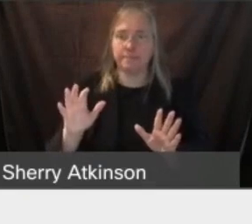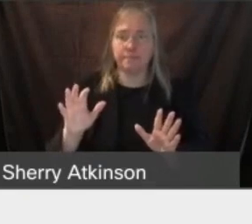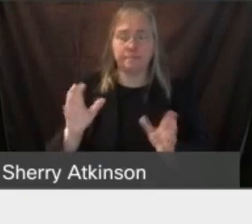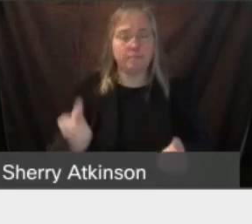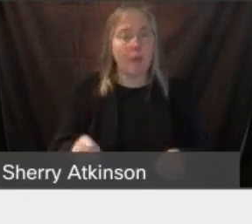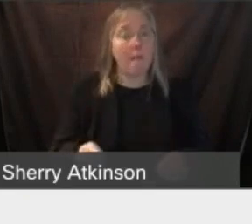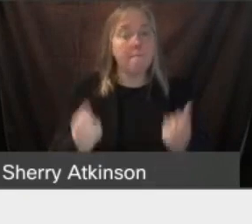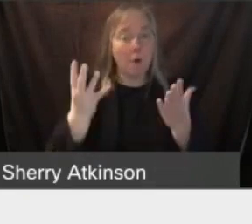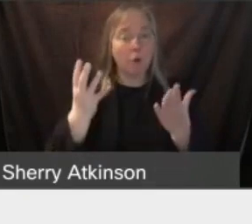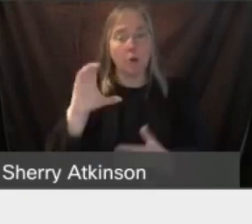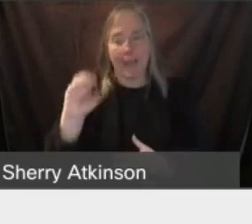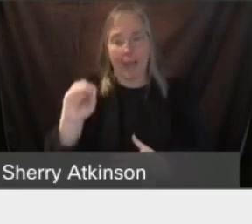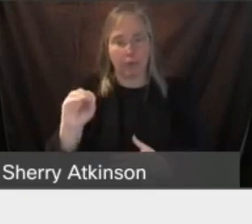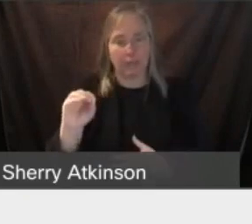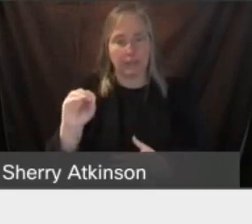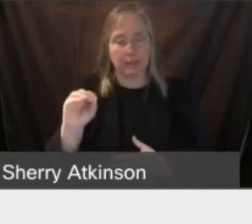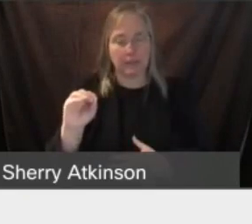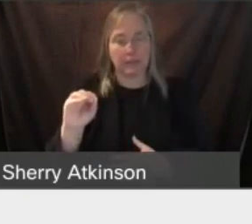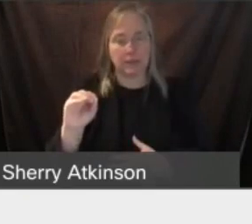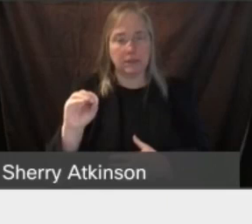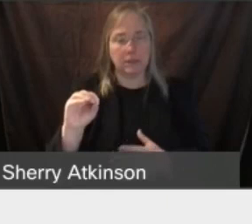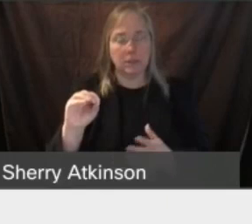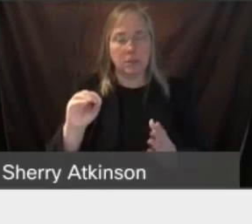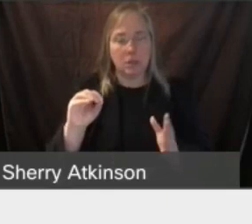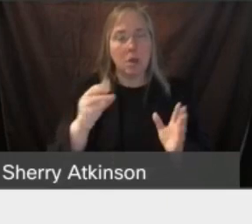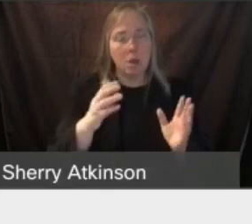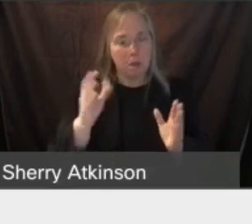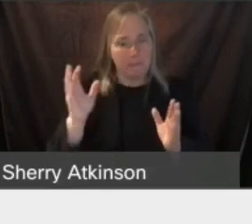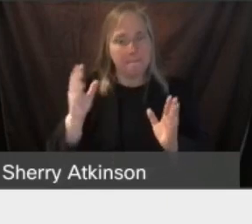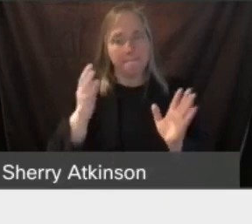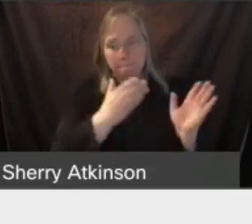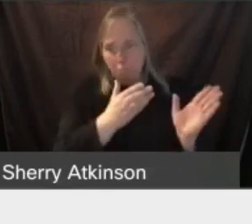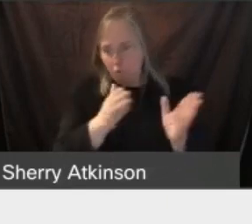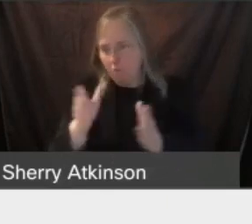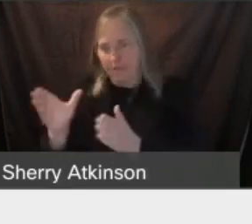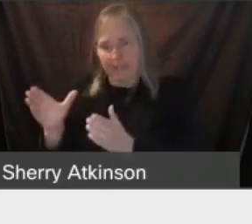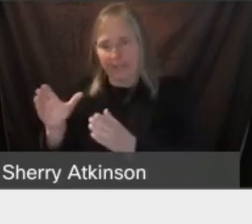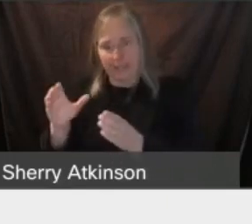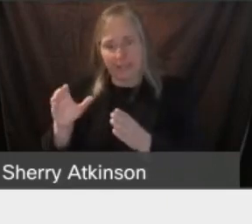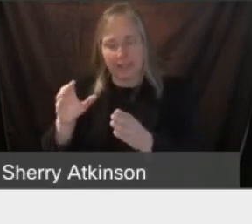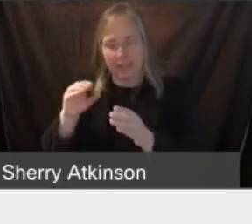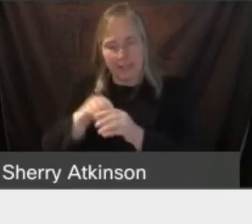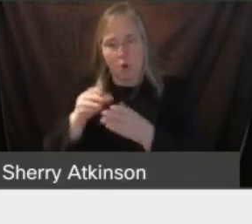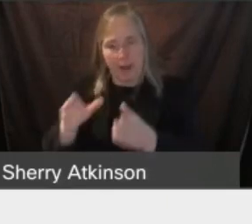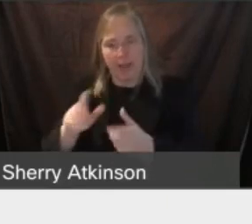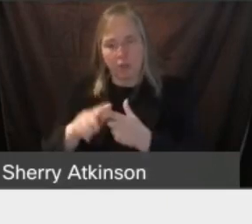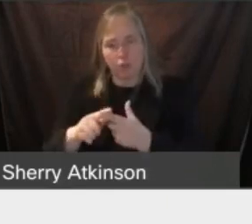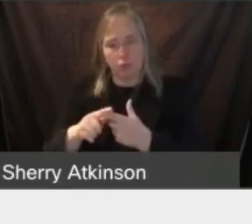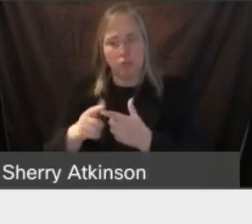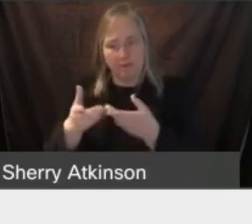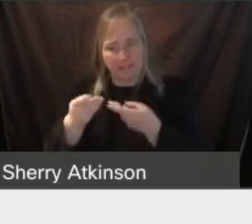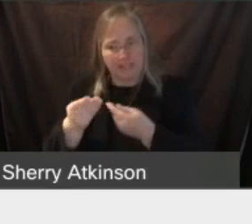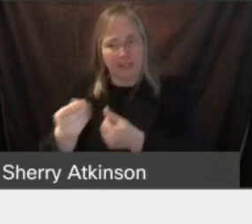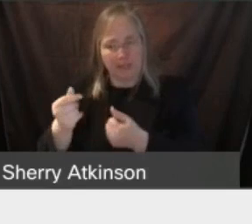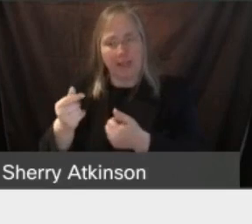multiple counties moving in a way to help facilitate that type of development getting online quicker.